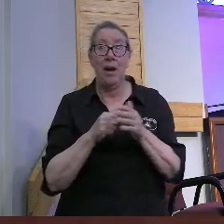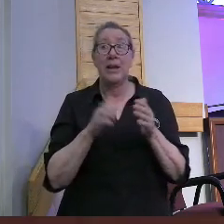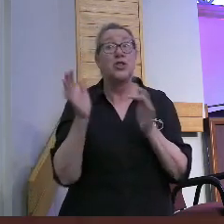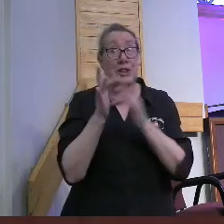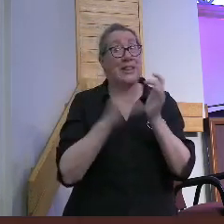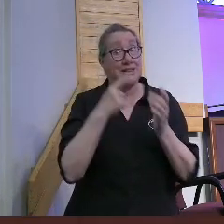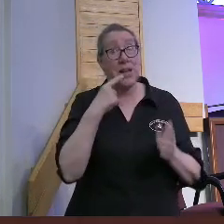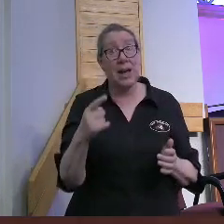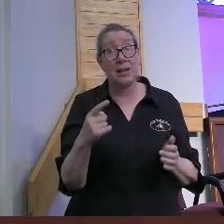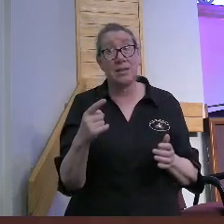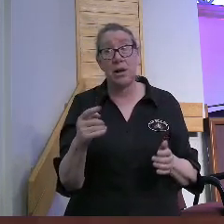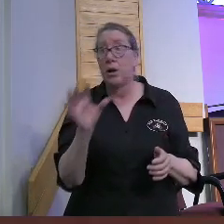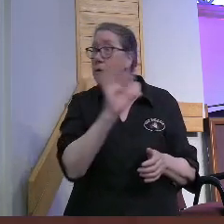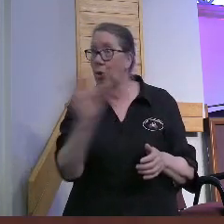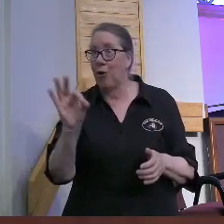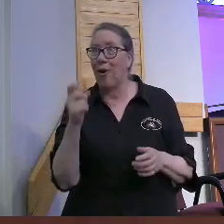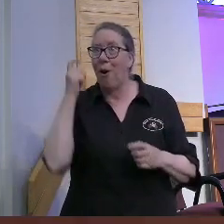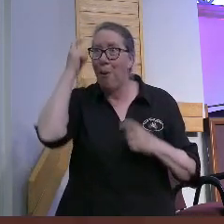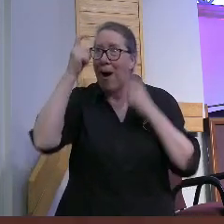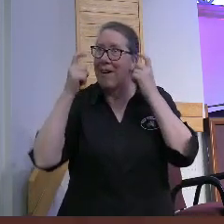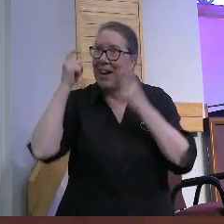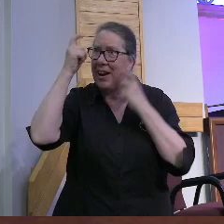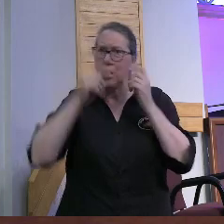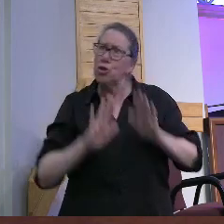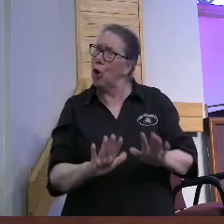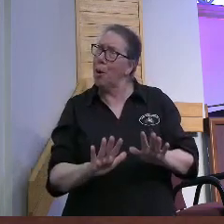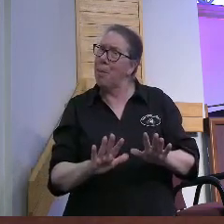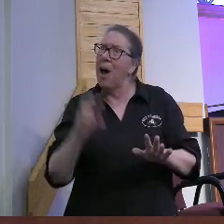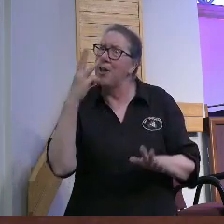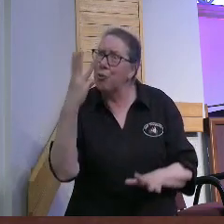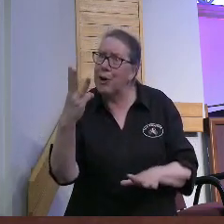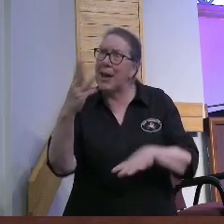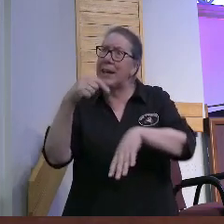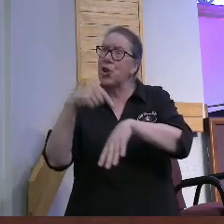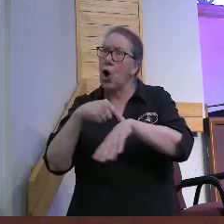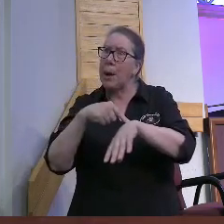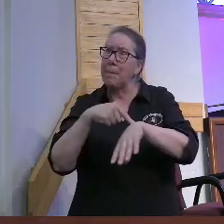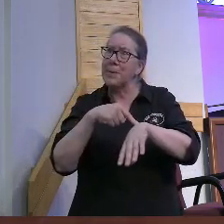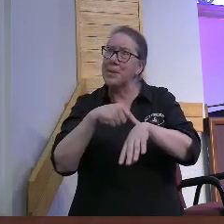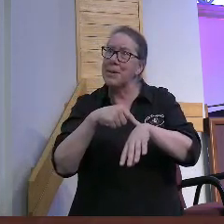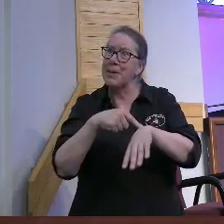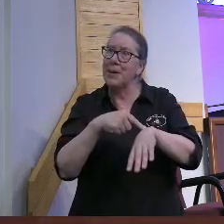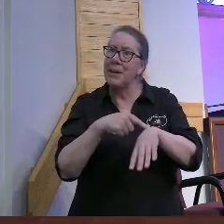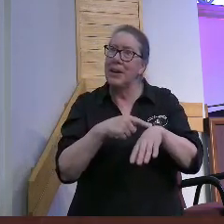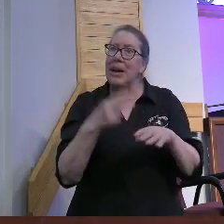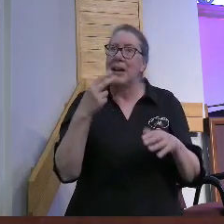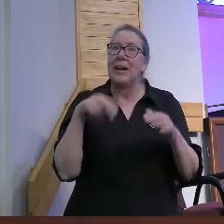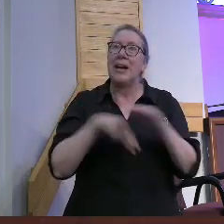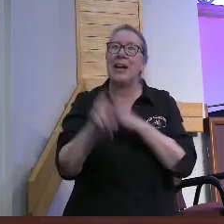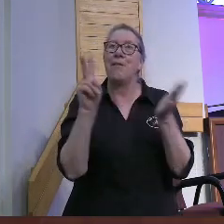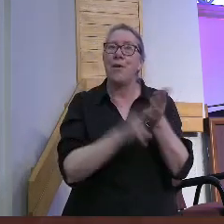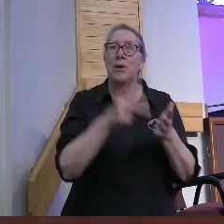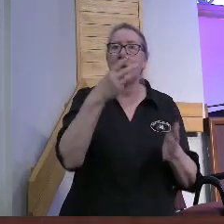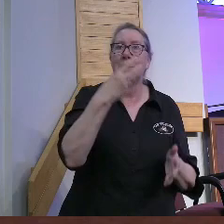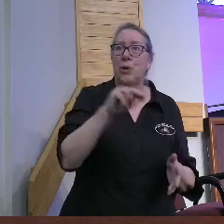Jesus, he said, don't worry. He said, stop. Three times in our text, in verse 25, in verse 31,